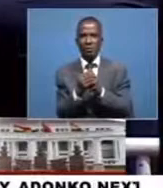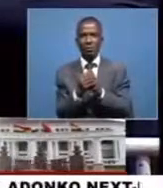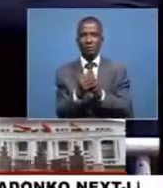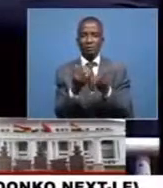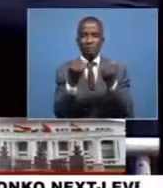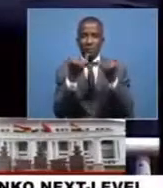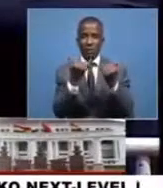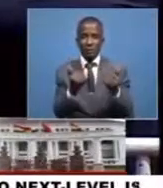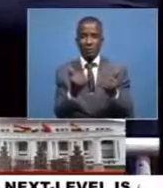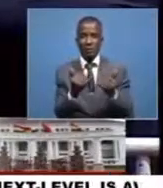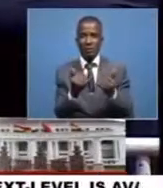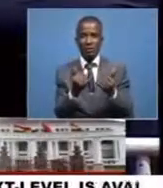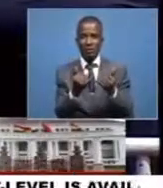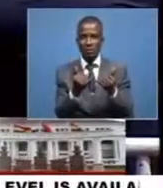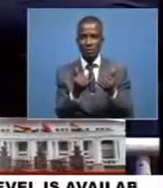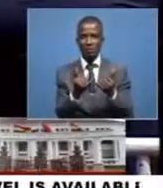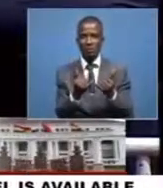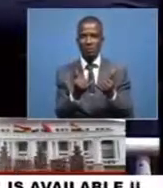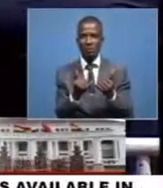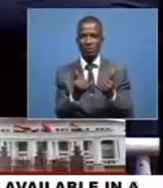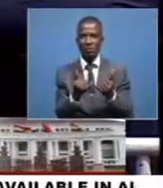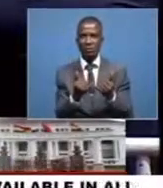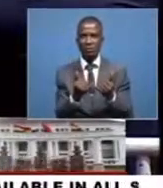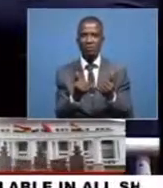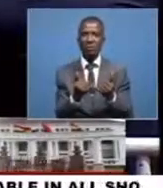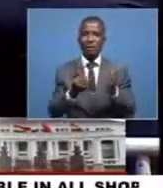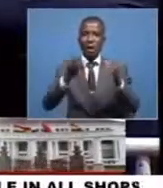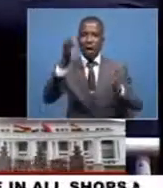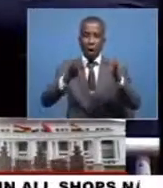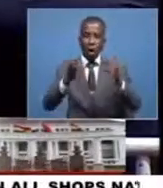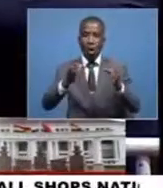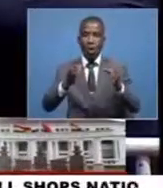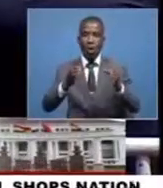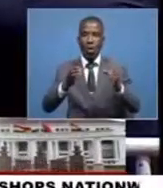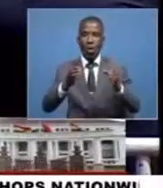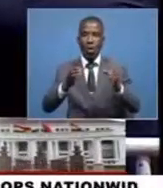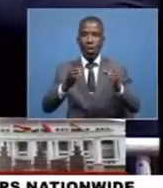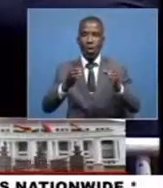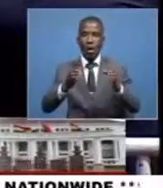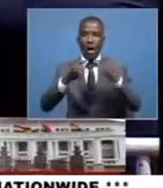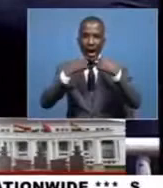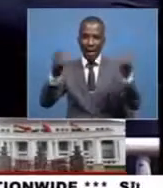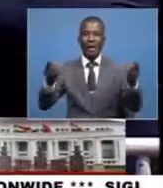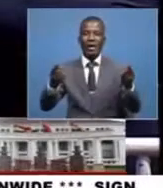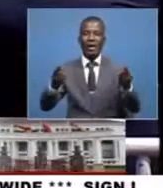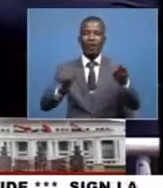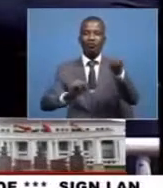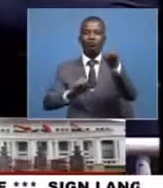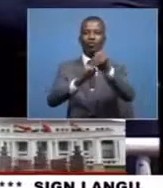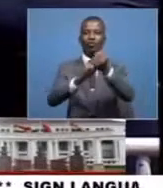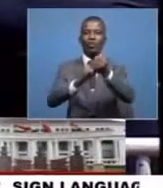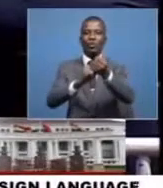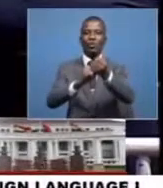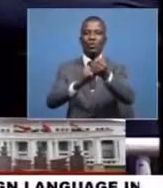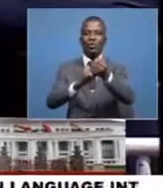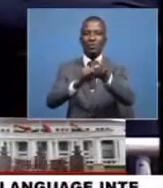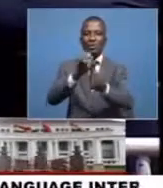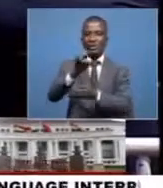Nevertheless, the courts have ruled in favor of the respondents, saying that